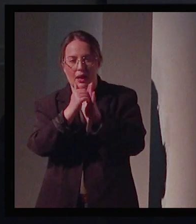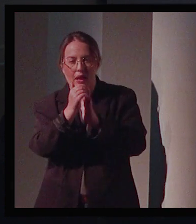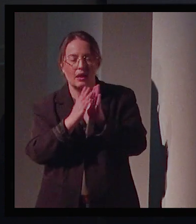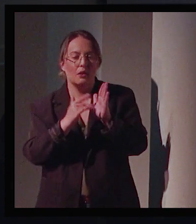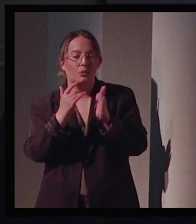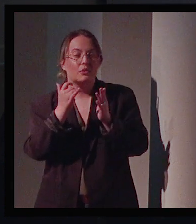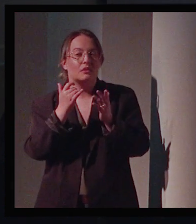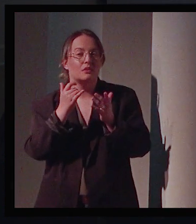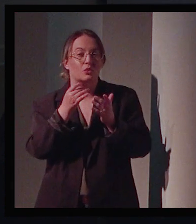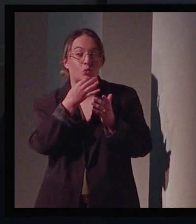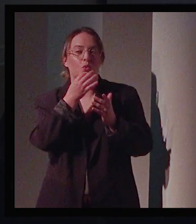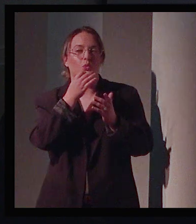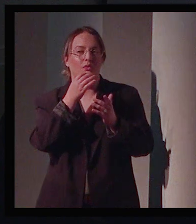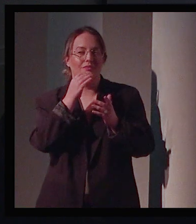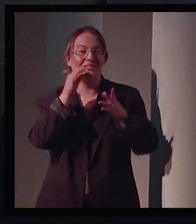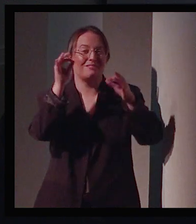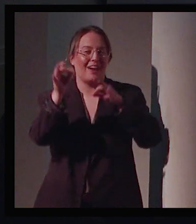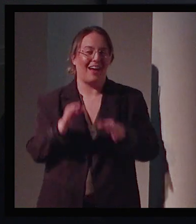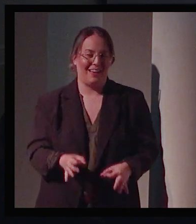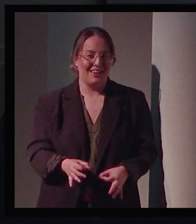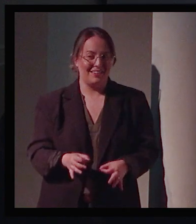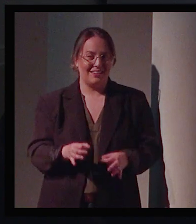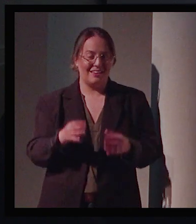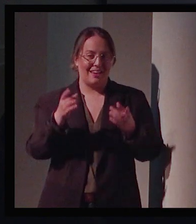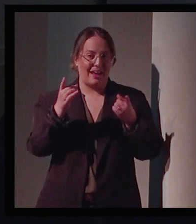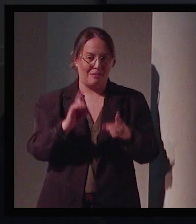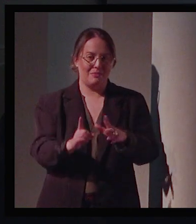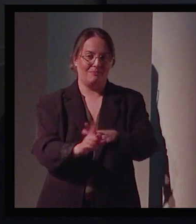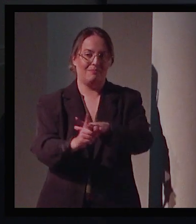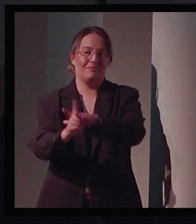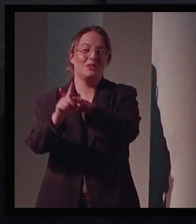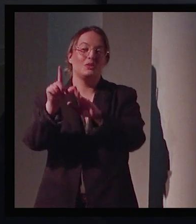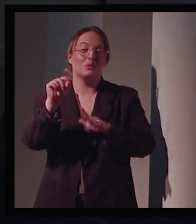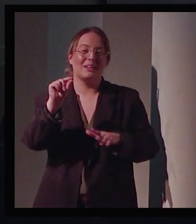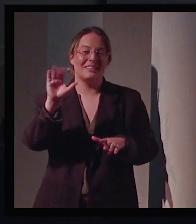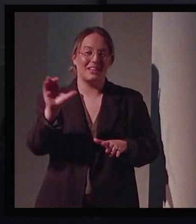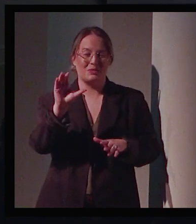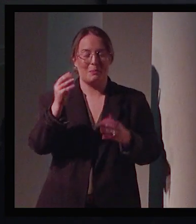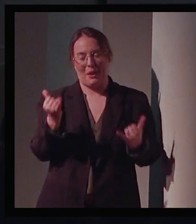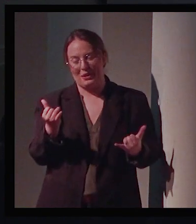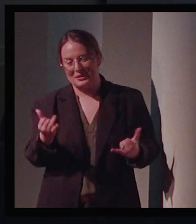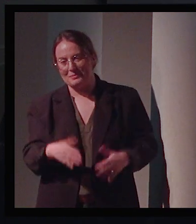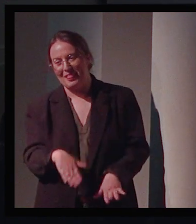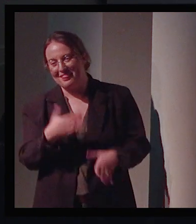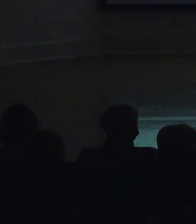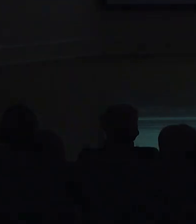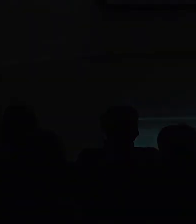come to define 20th century modernism. Thank you.